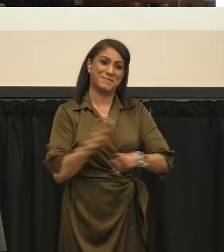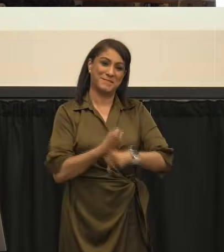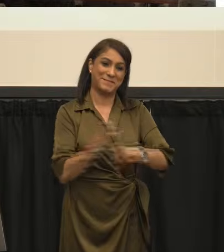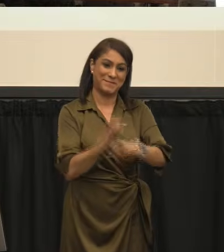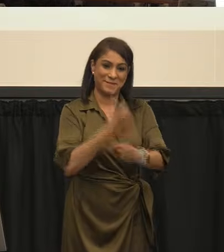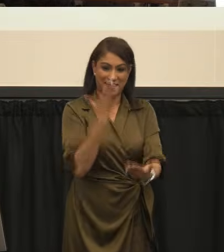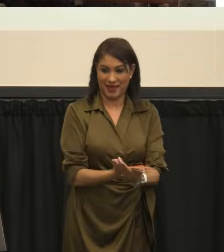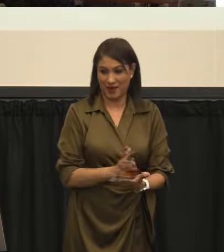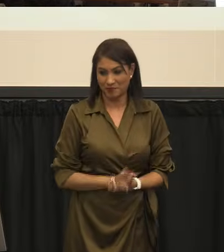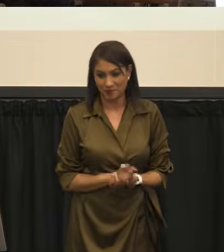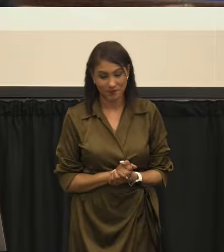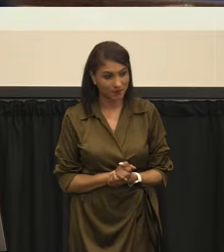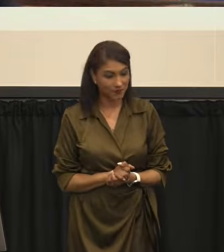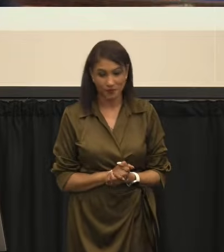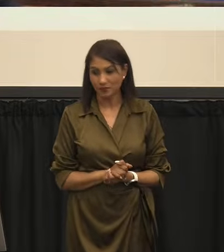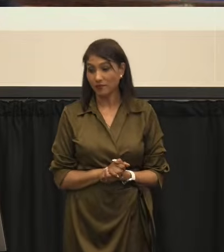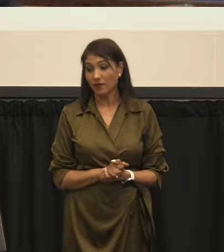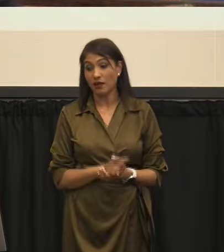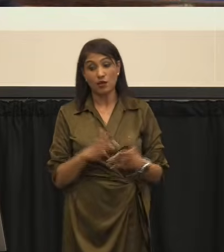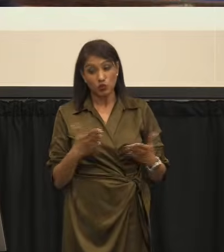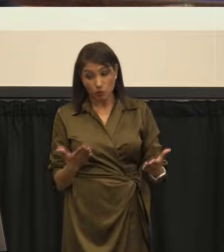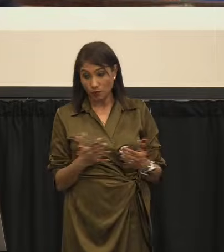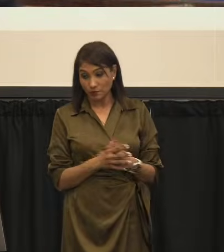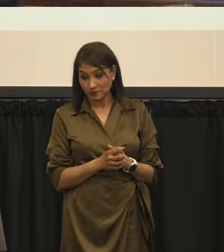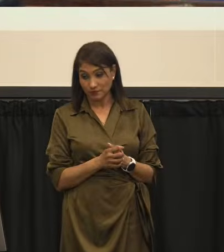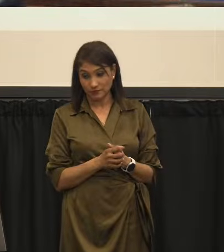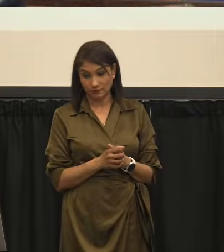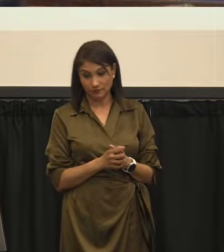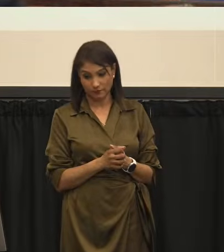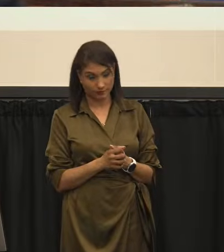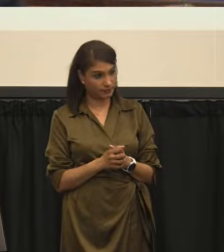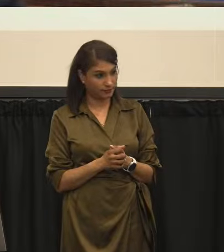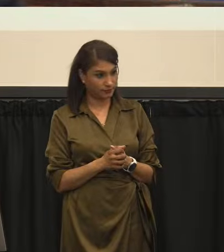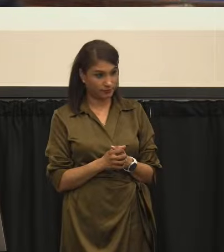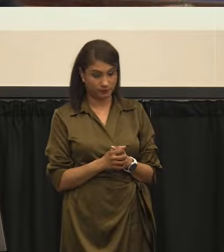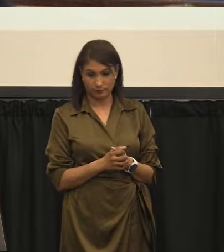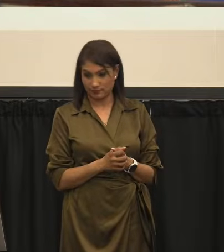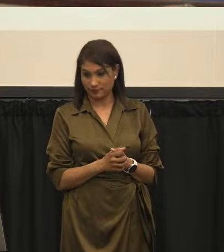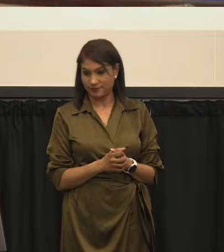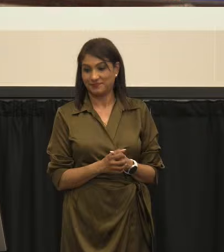And if we can all collaborate, we can create something amazing.